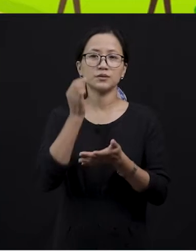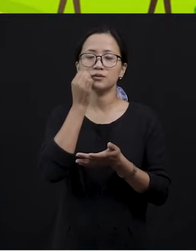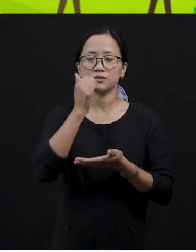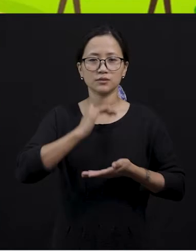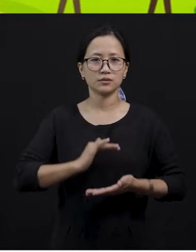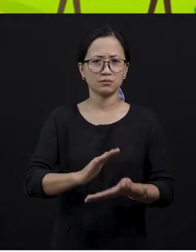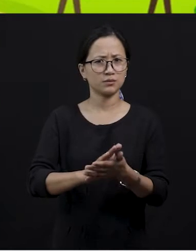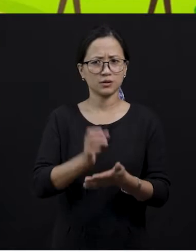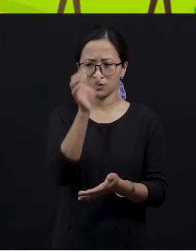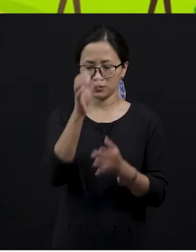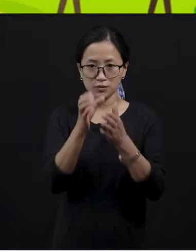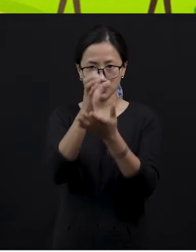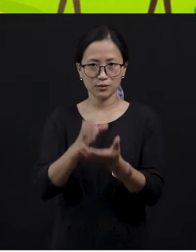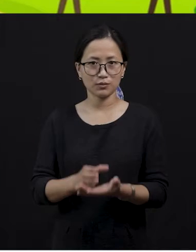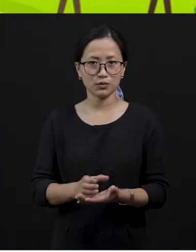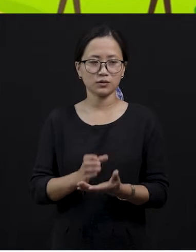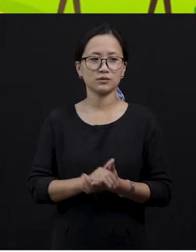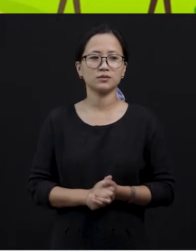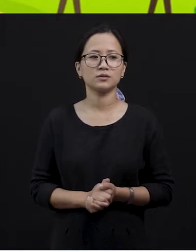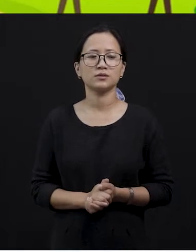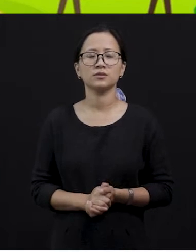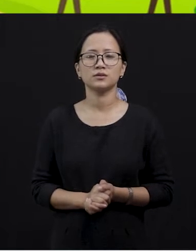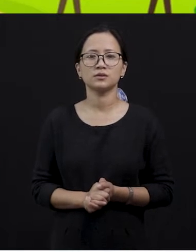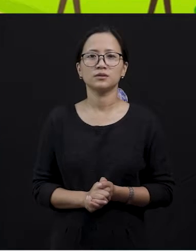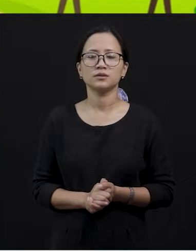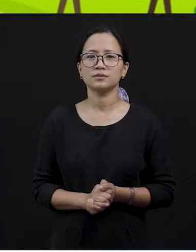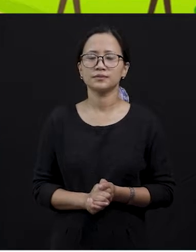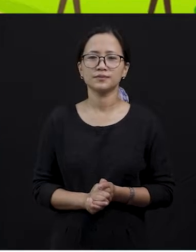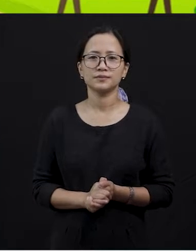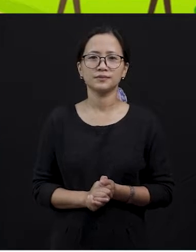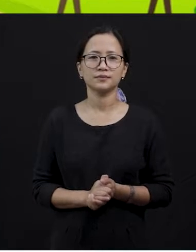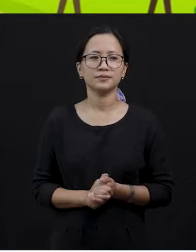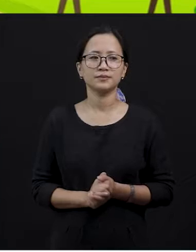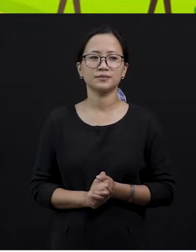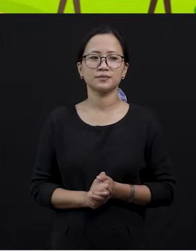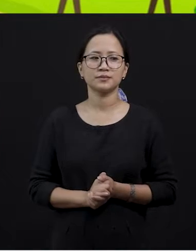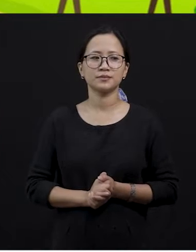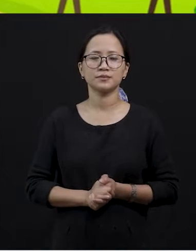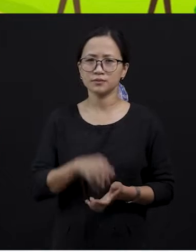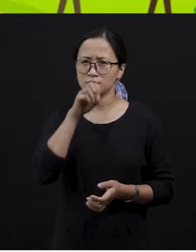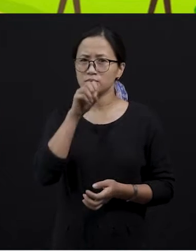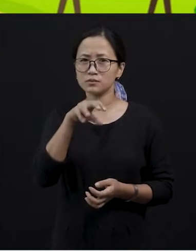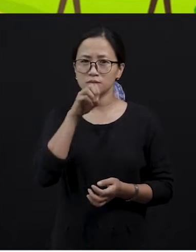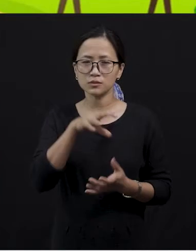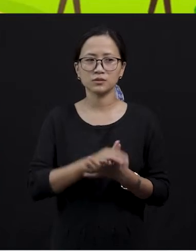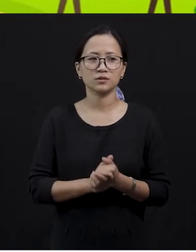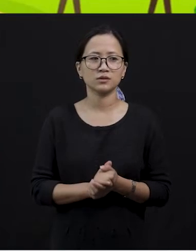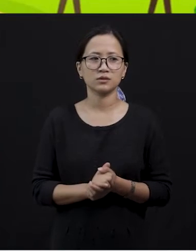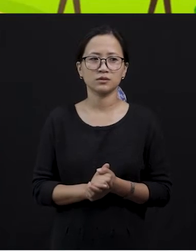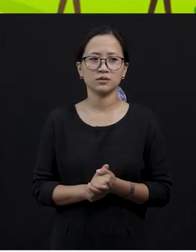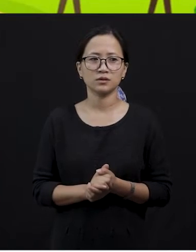have a bottle. Can you see this bottle? Yes, this bottle of juice. And then we see a dog. We